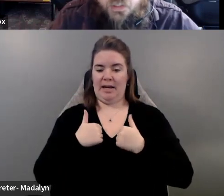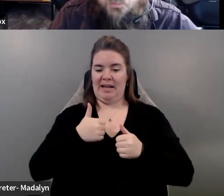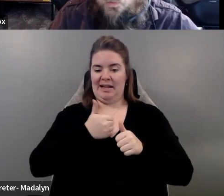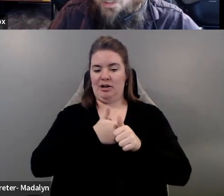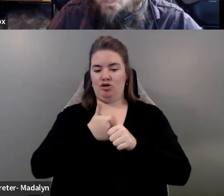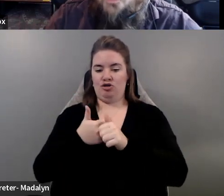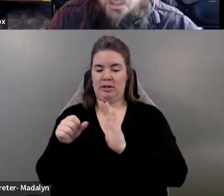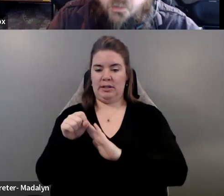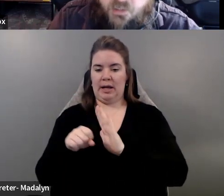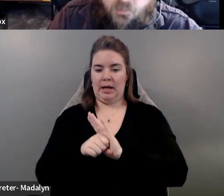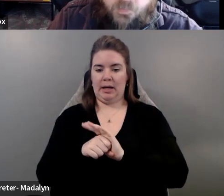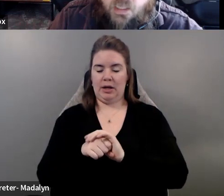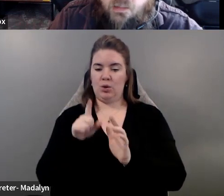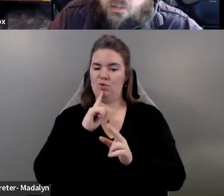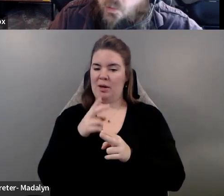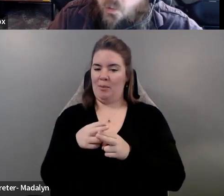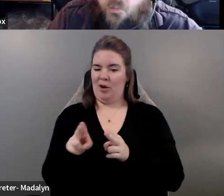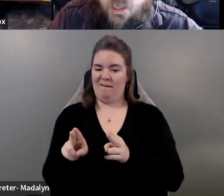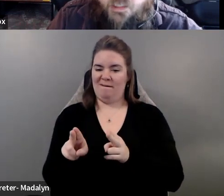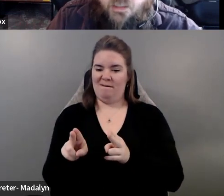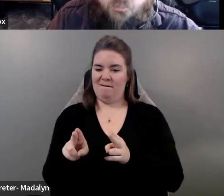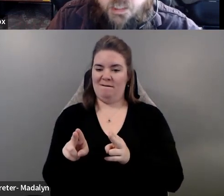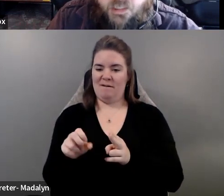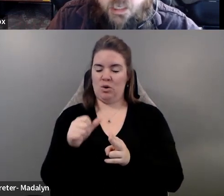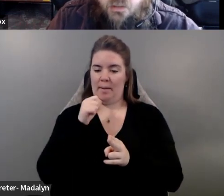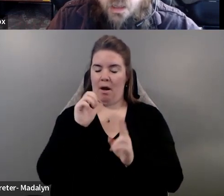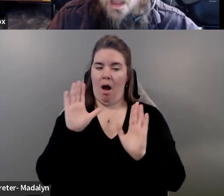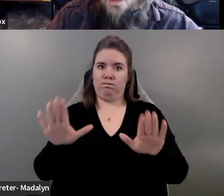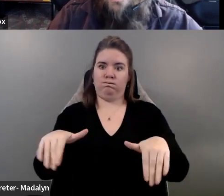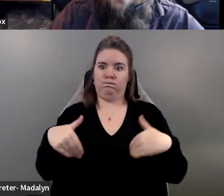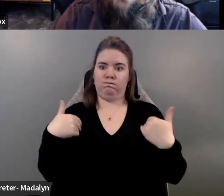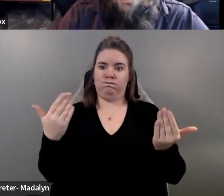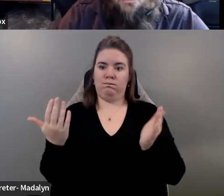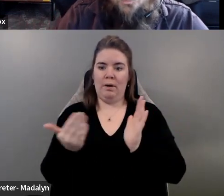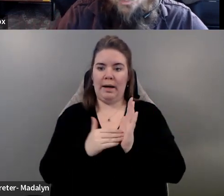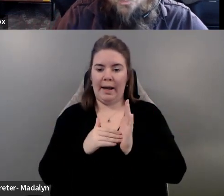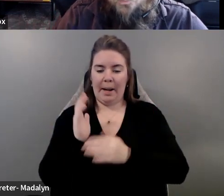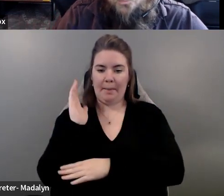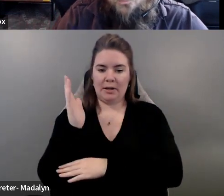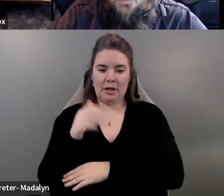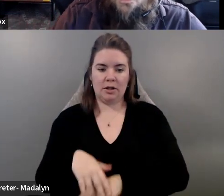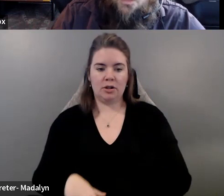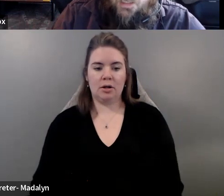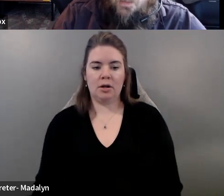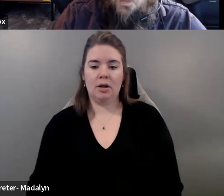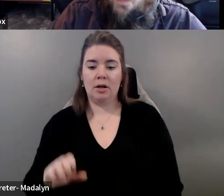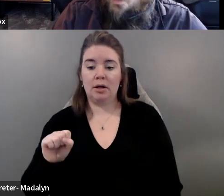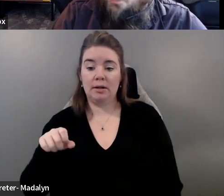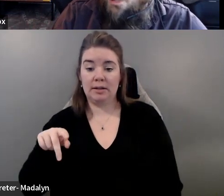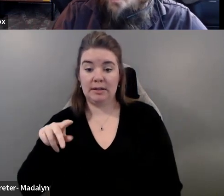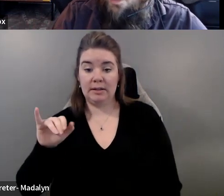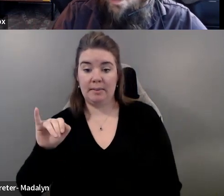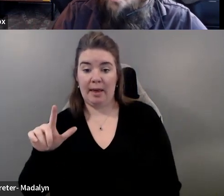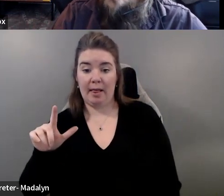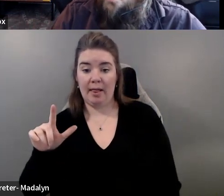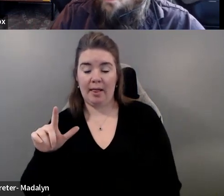Just really brief, because otherwise I'm repeating the whole rest of this presentation. Spill, again, we have a